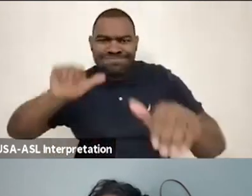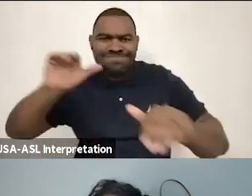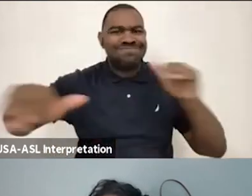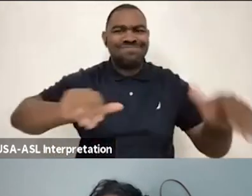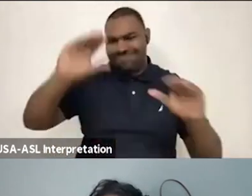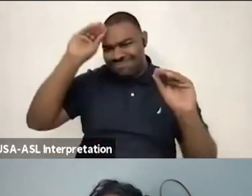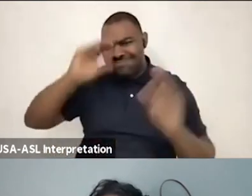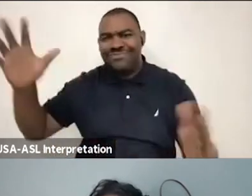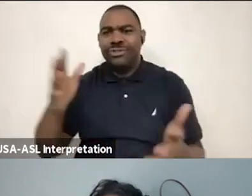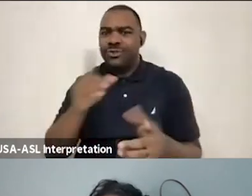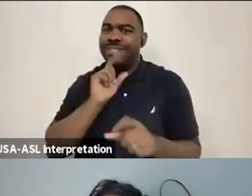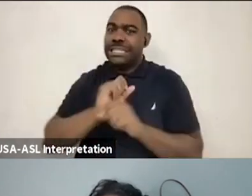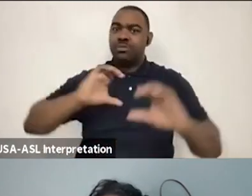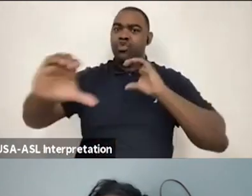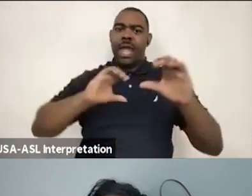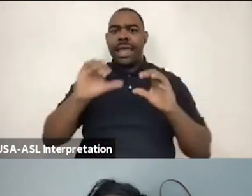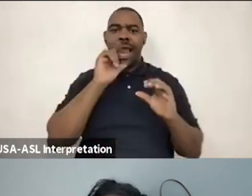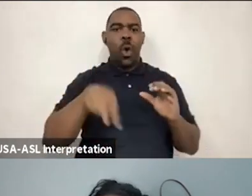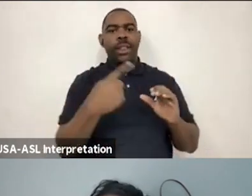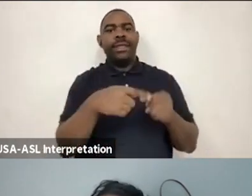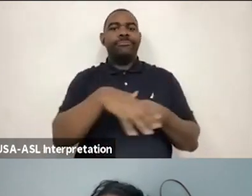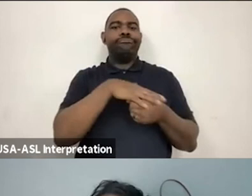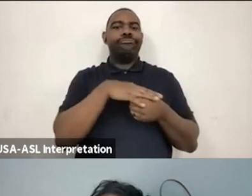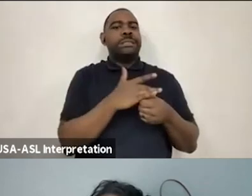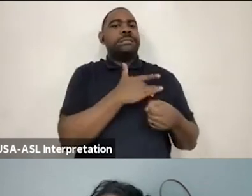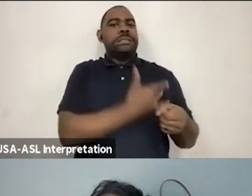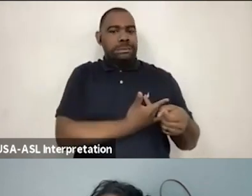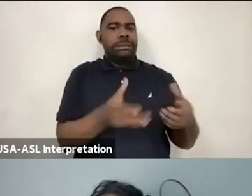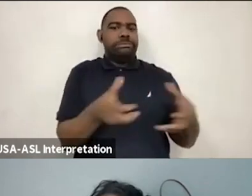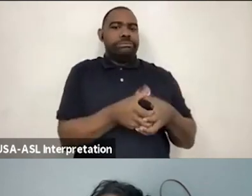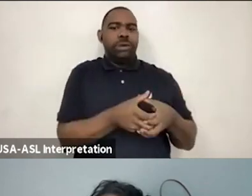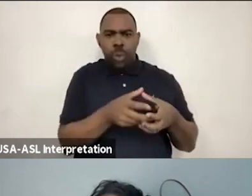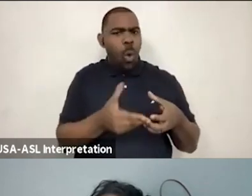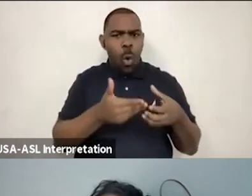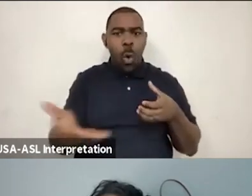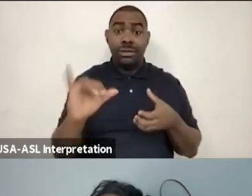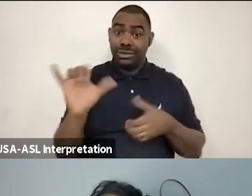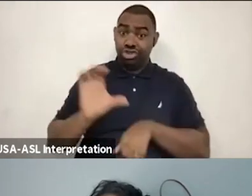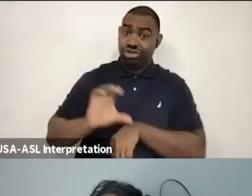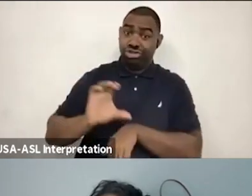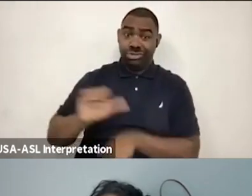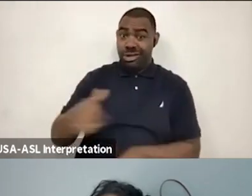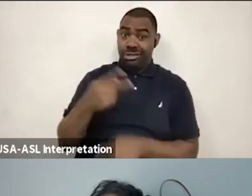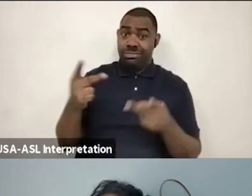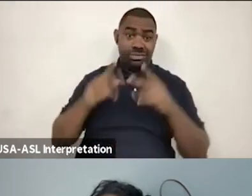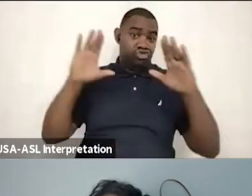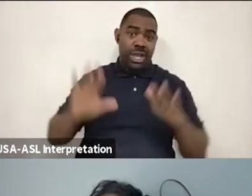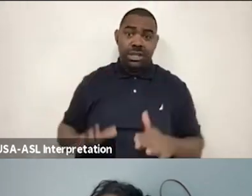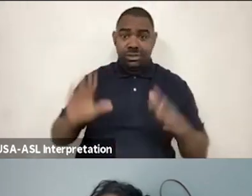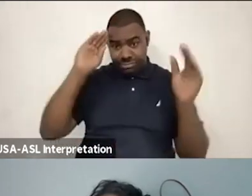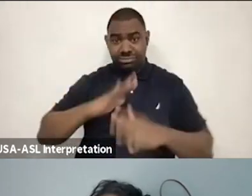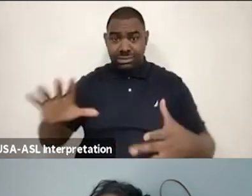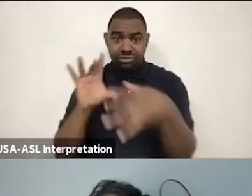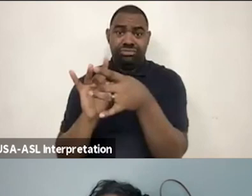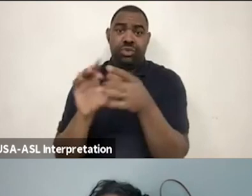the word and communicate beyond sort of the prescribed places where veterans gather. Churches are also another really,